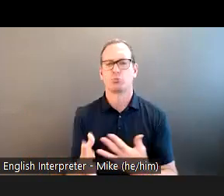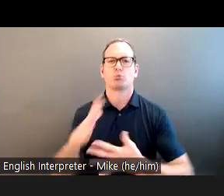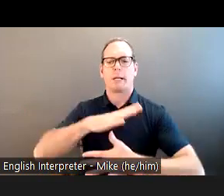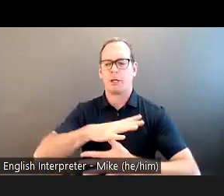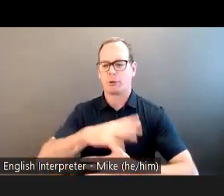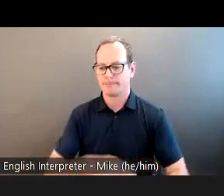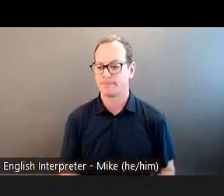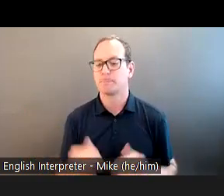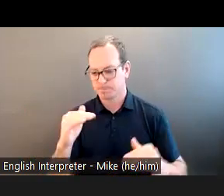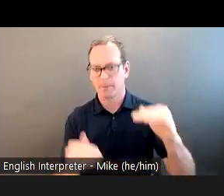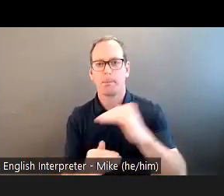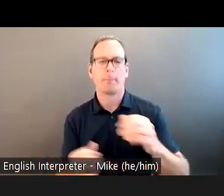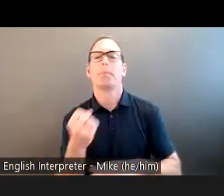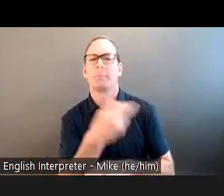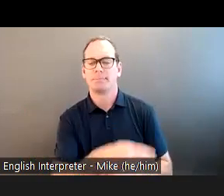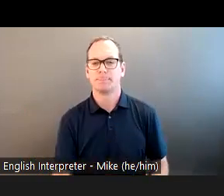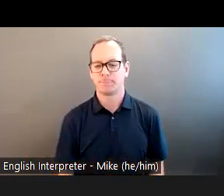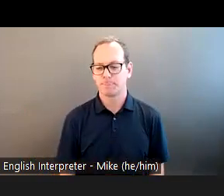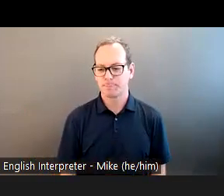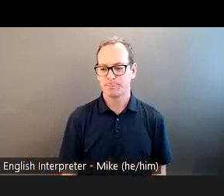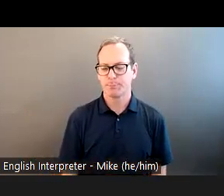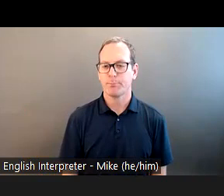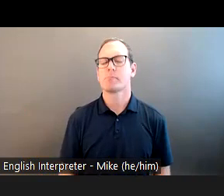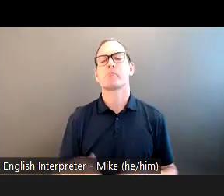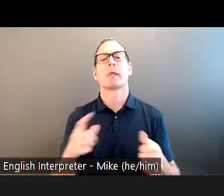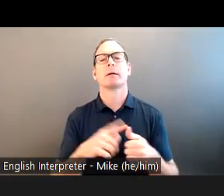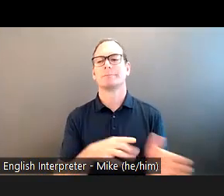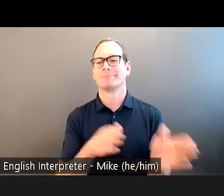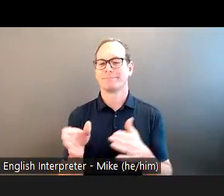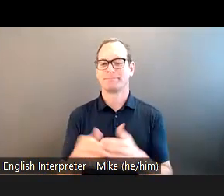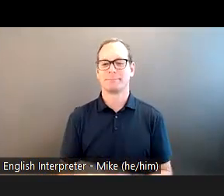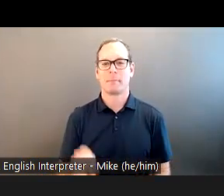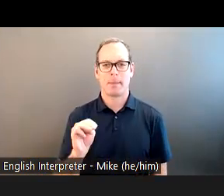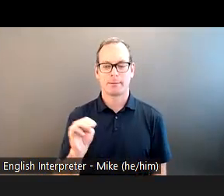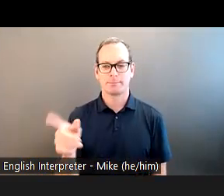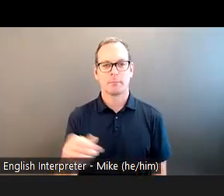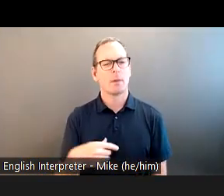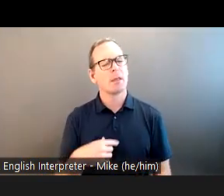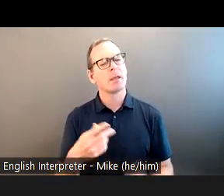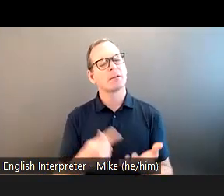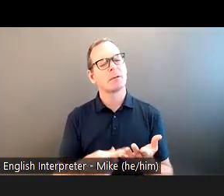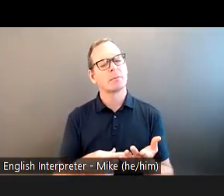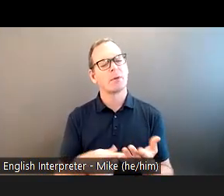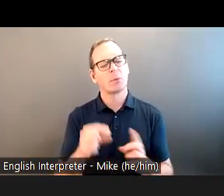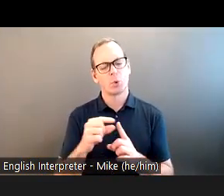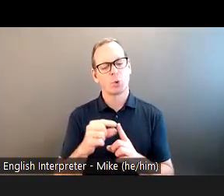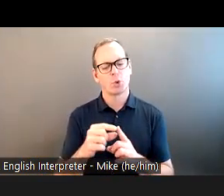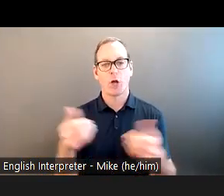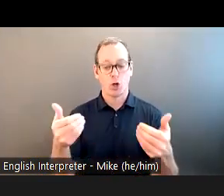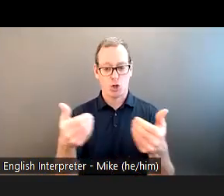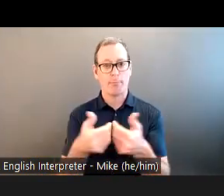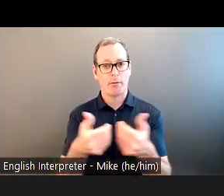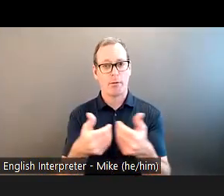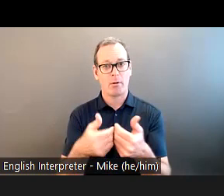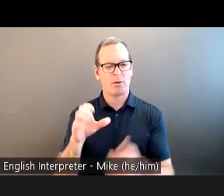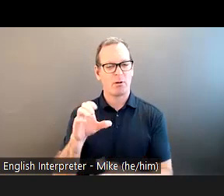And I should note as well too, because common law partner is that 1 year only living together, being